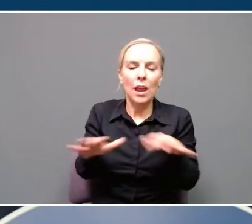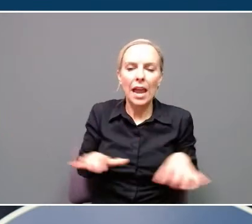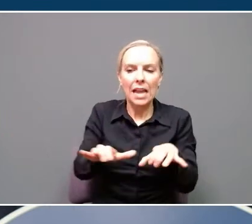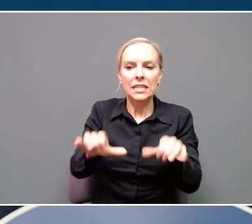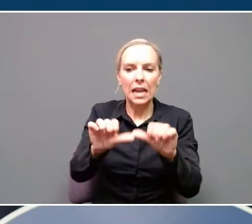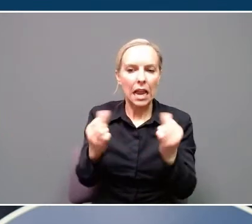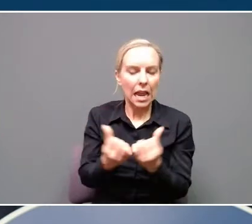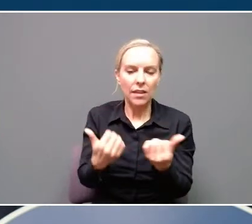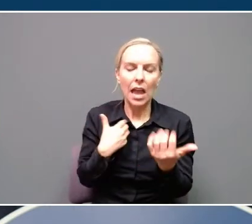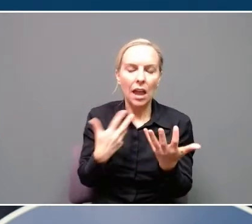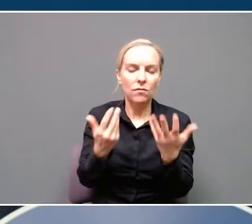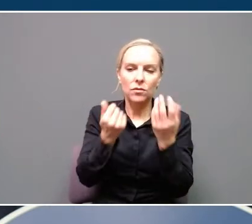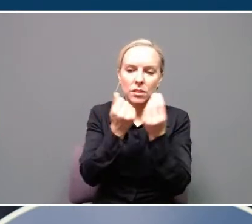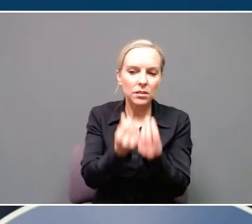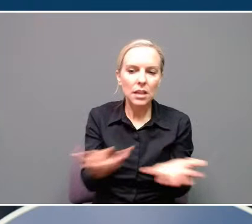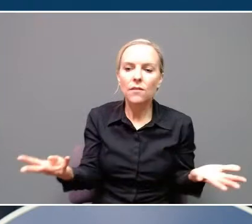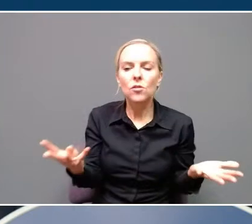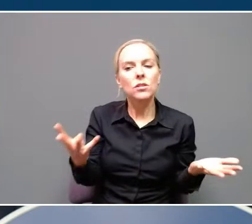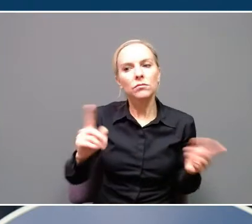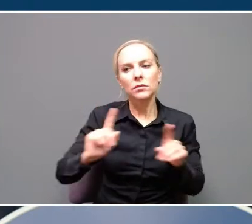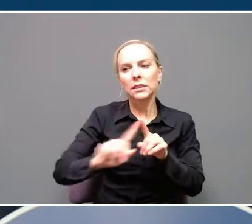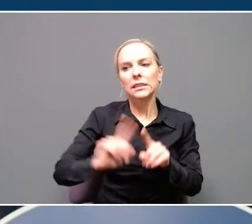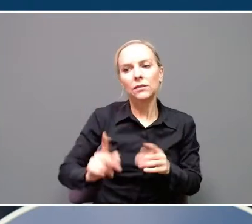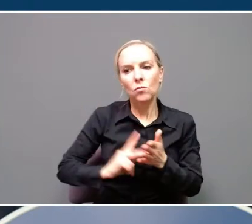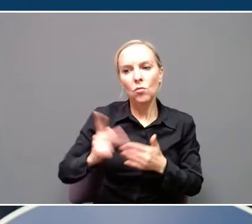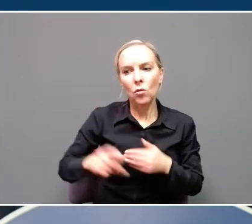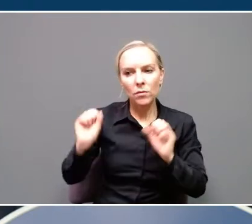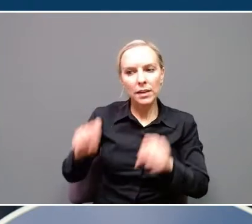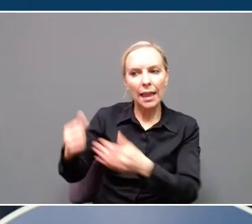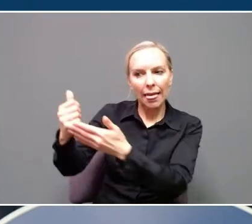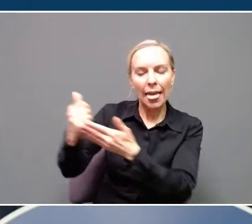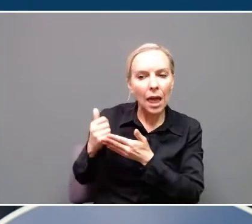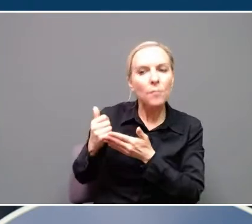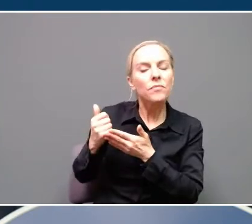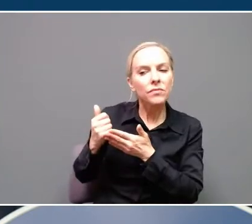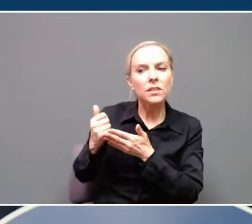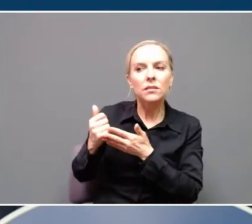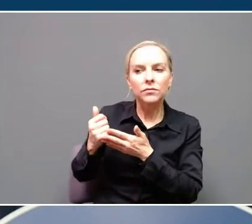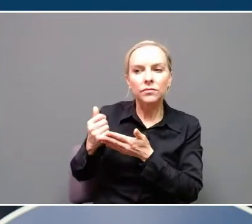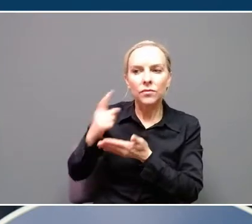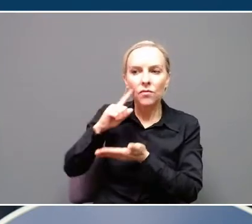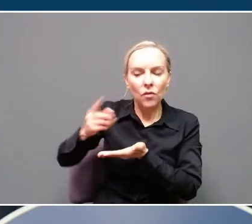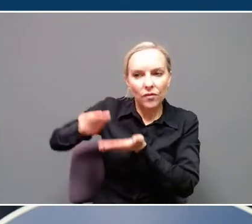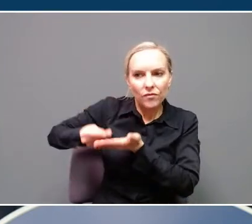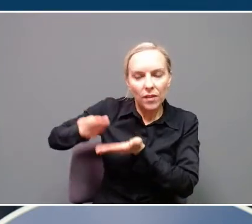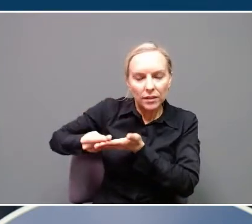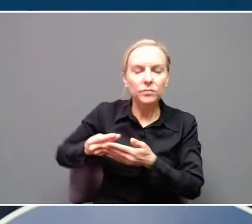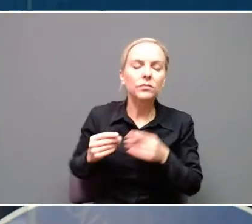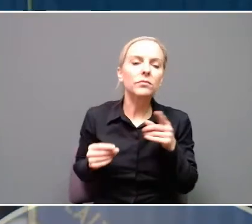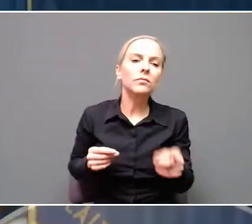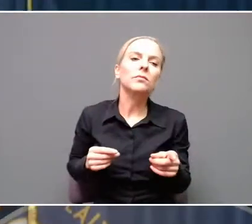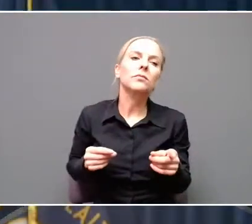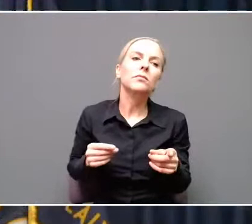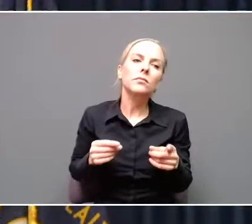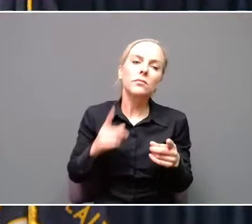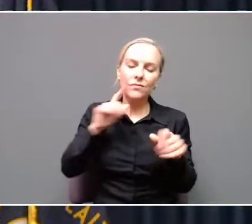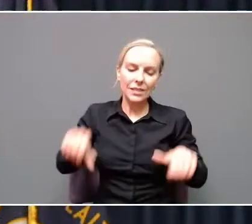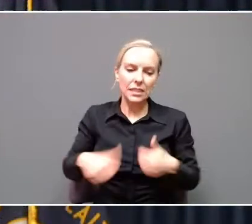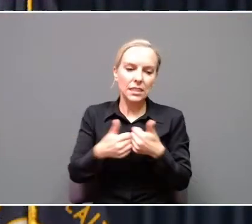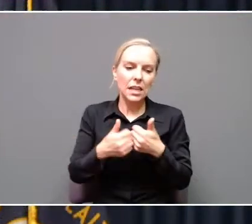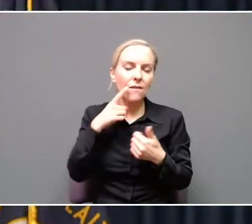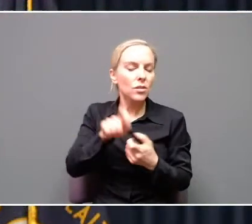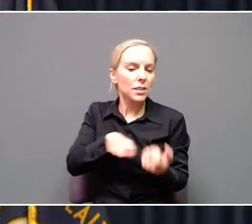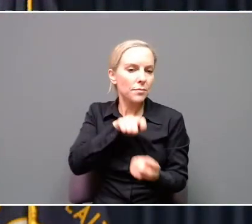ways and programs to help out. Our challenging present can be even more challenging for specific areas